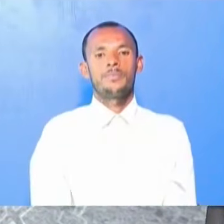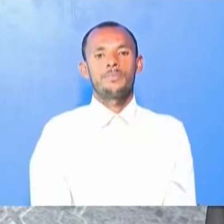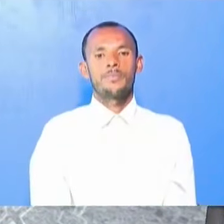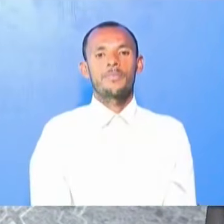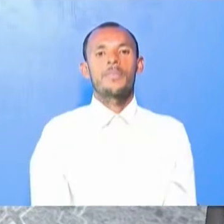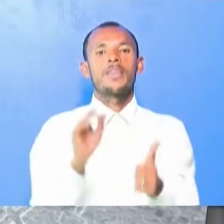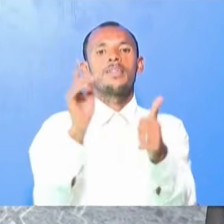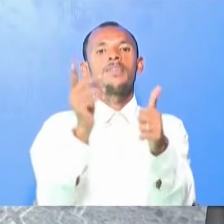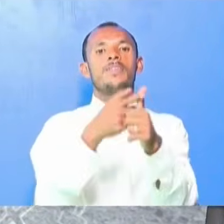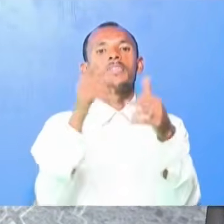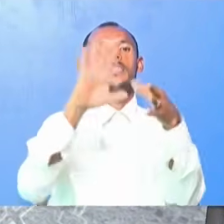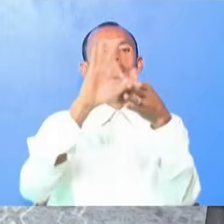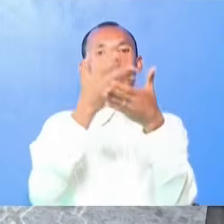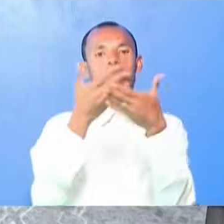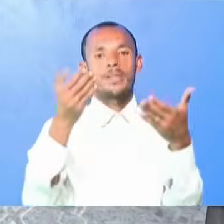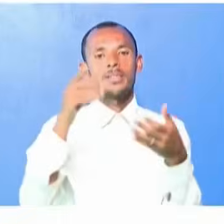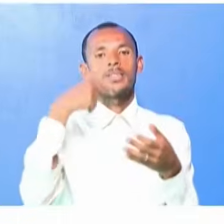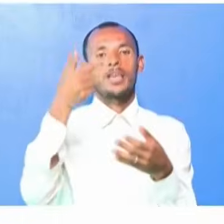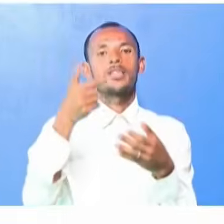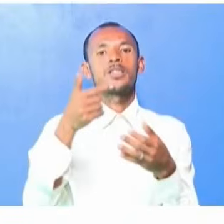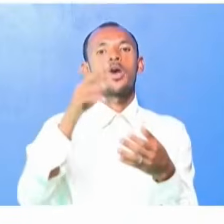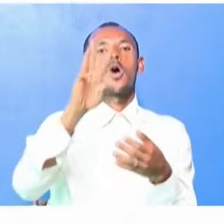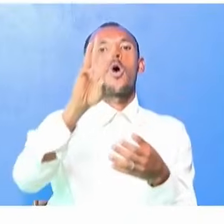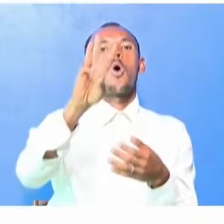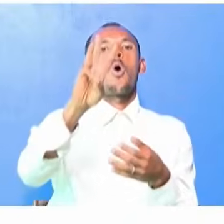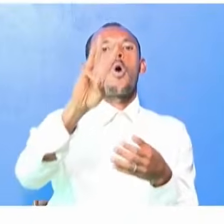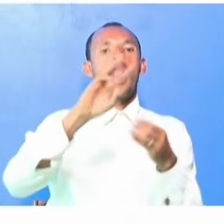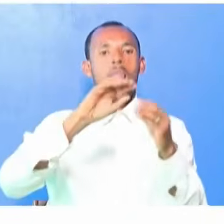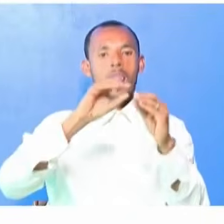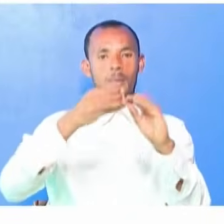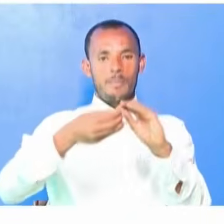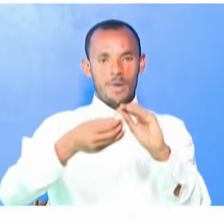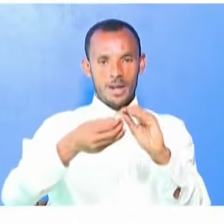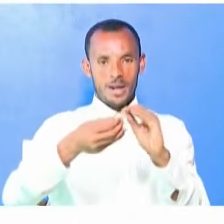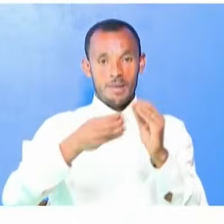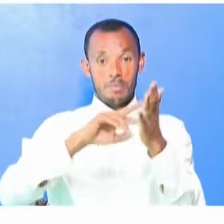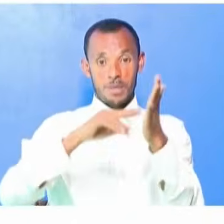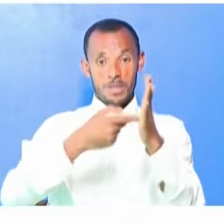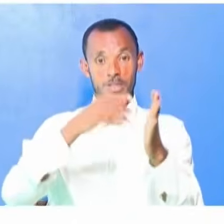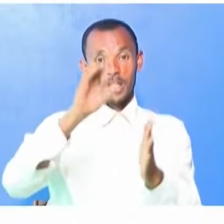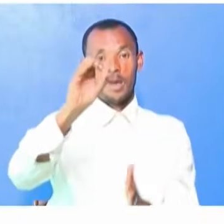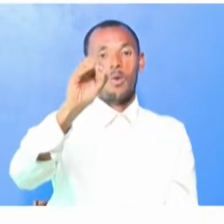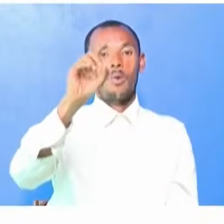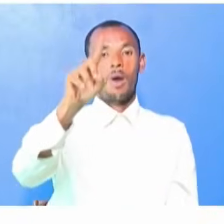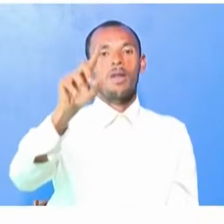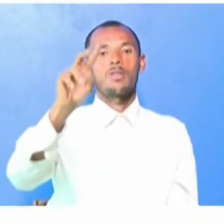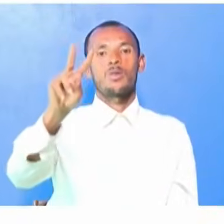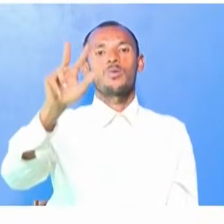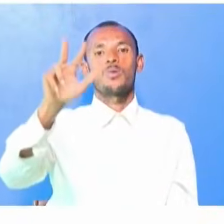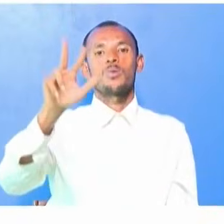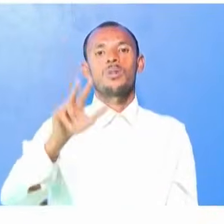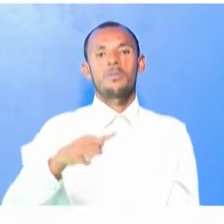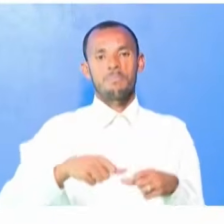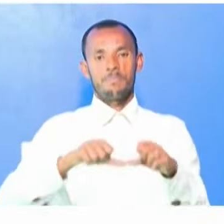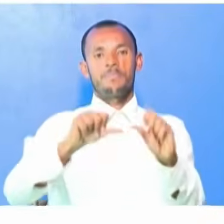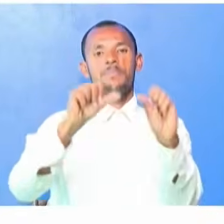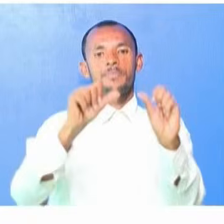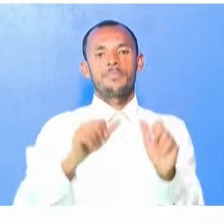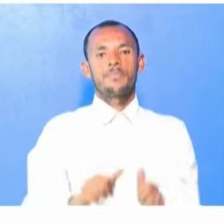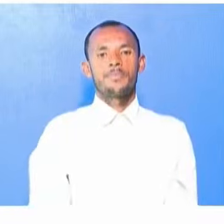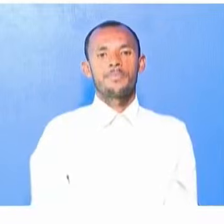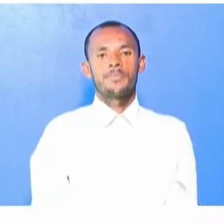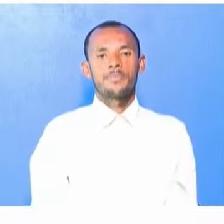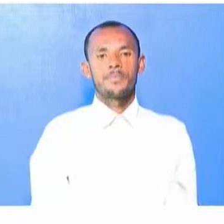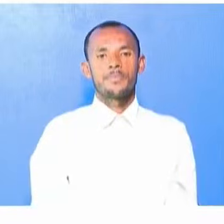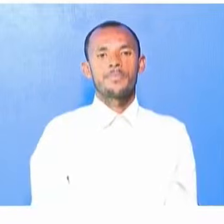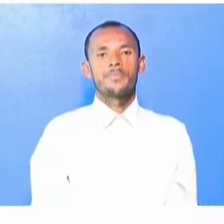The first statement says, whole number. We know whole number, 0, 1, 2, and so on.